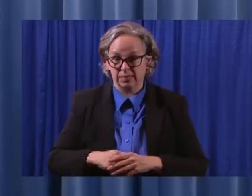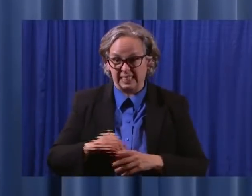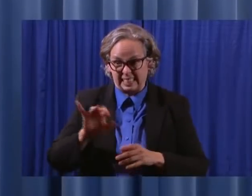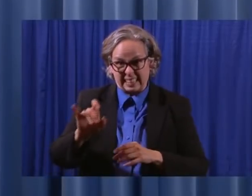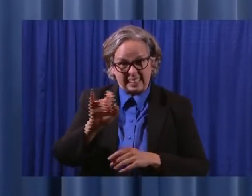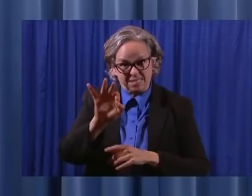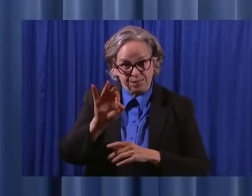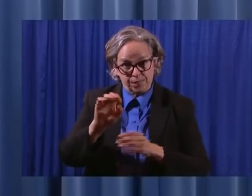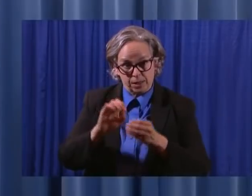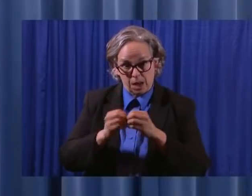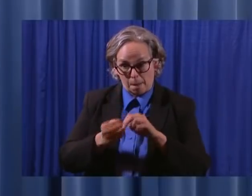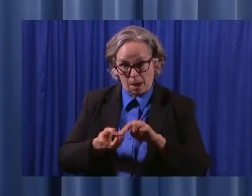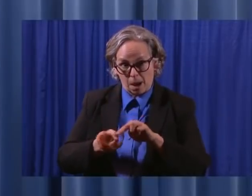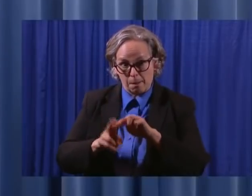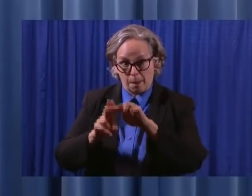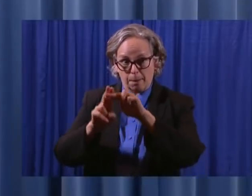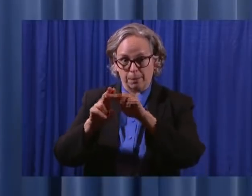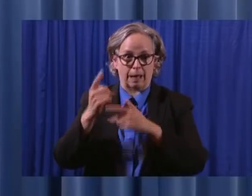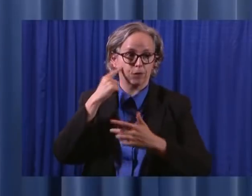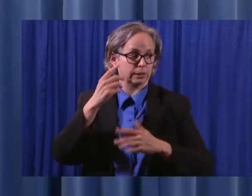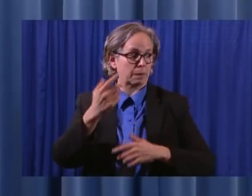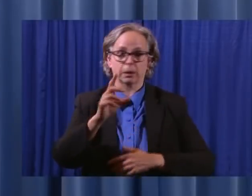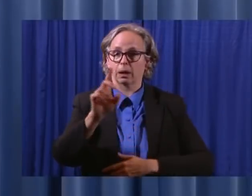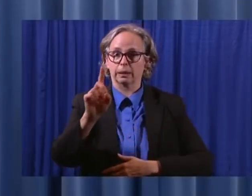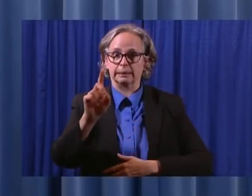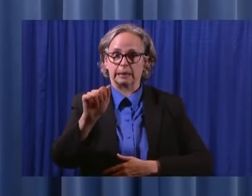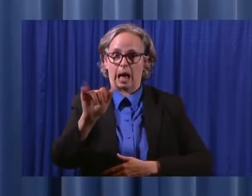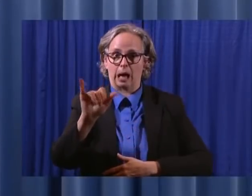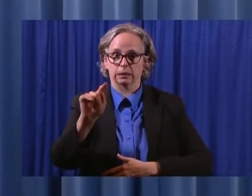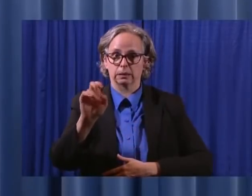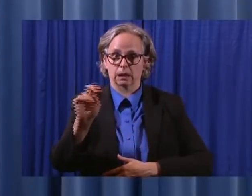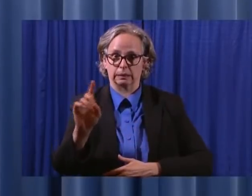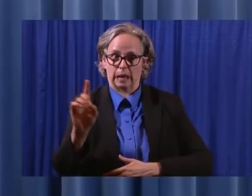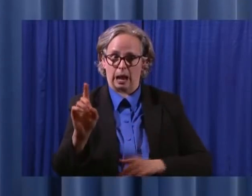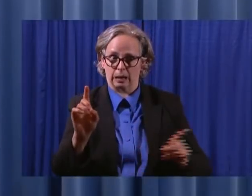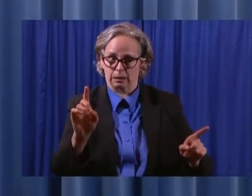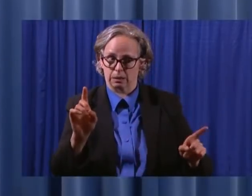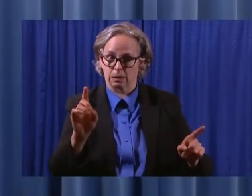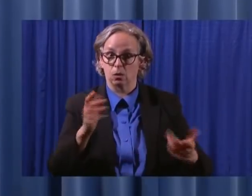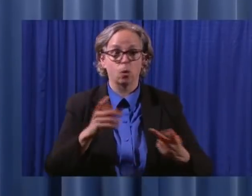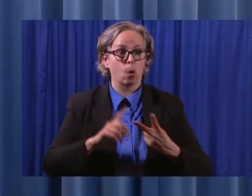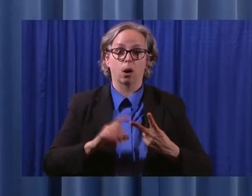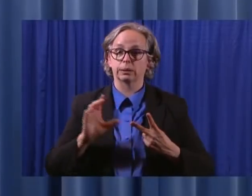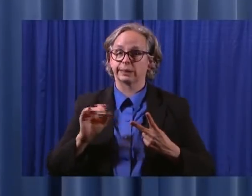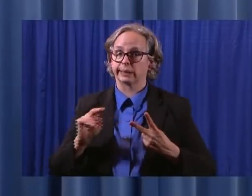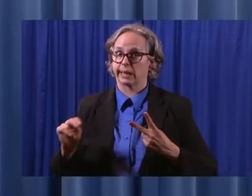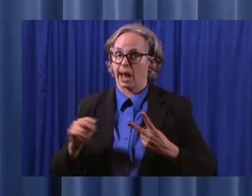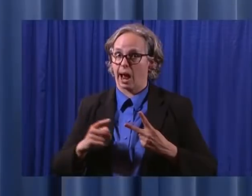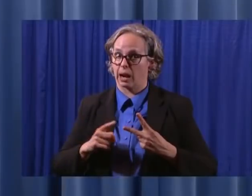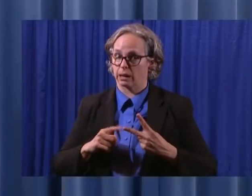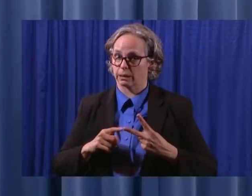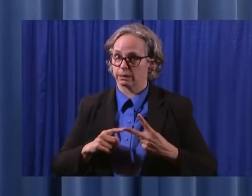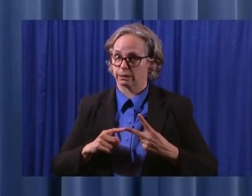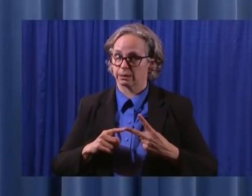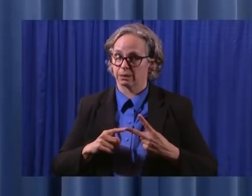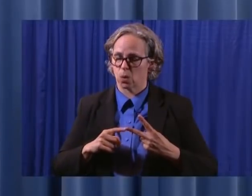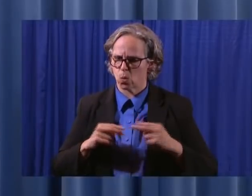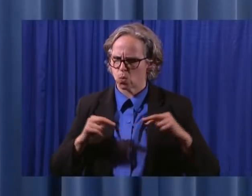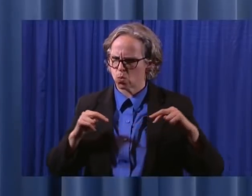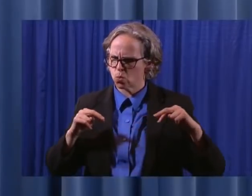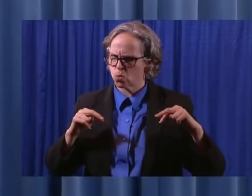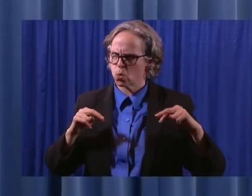Dayton, as we see alarming numbers in Cincinnati and Hamilton County and Dayton and Montgomery County,